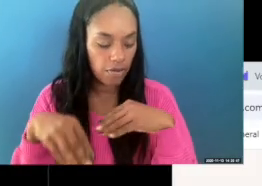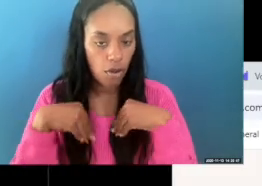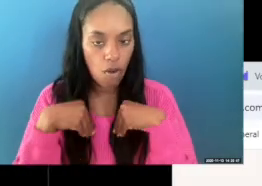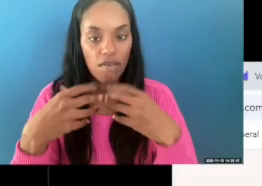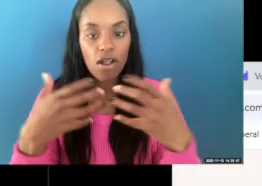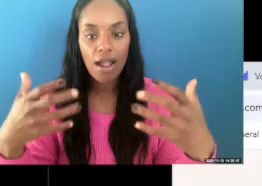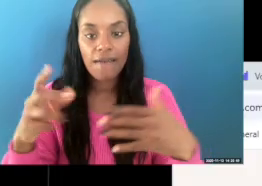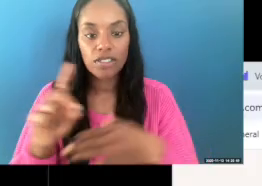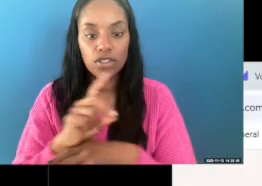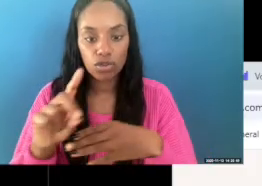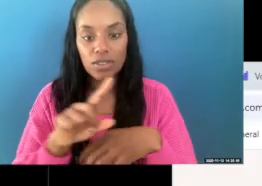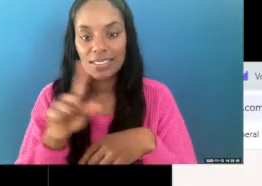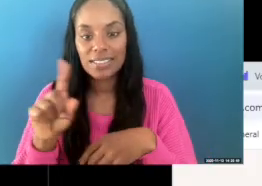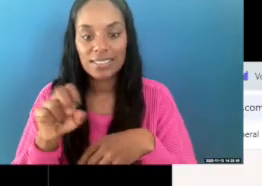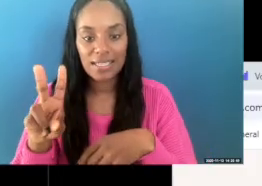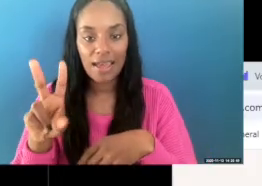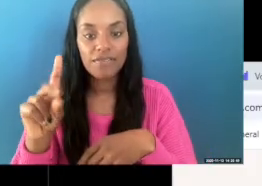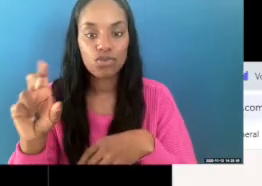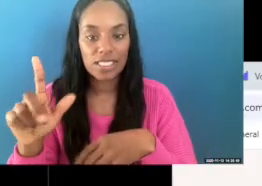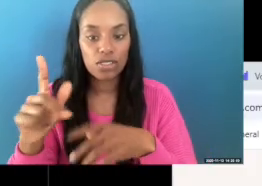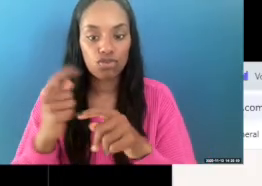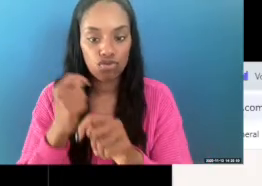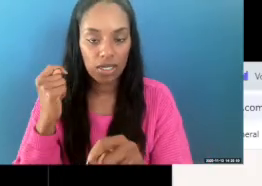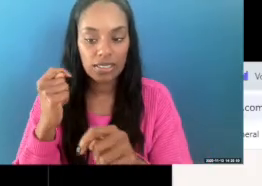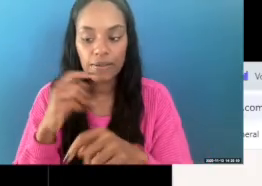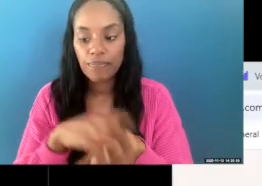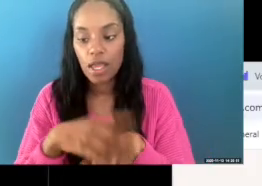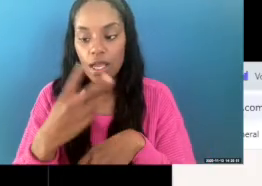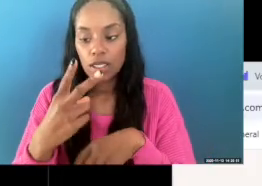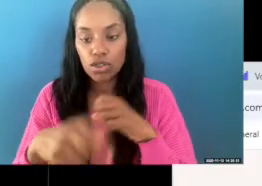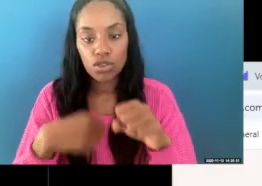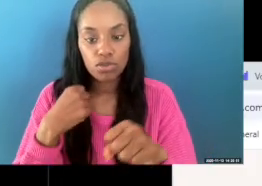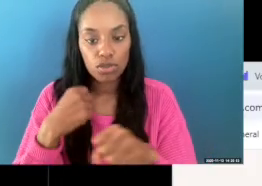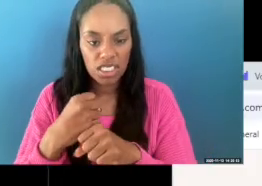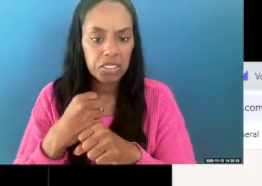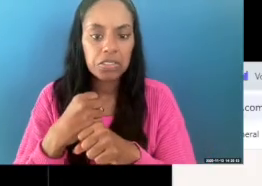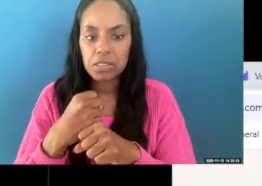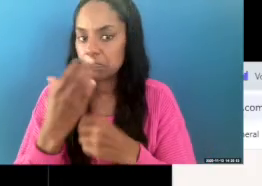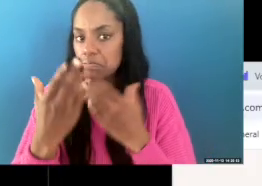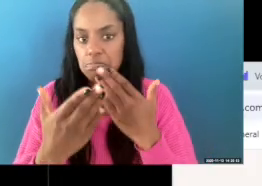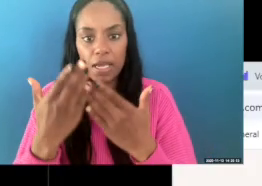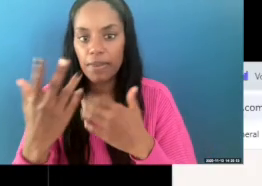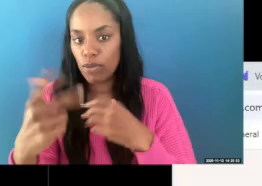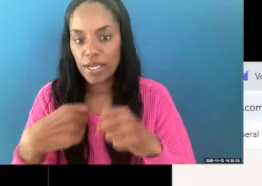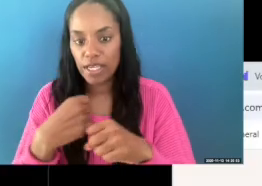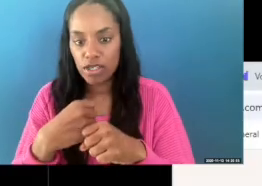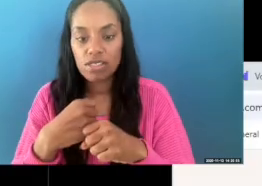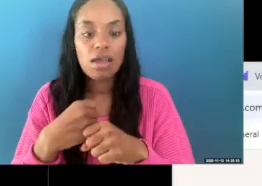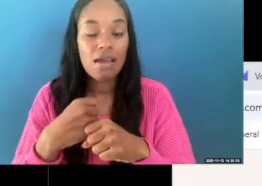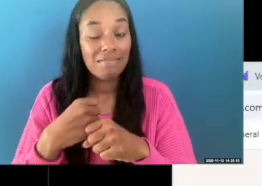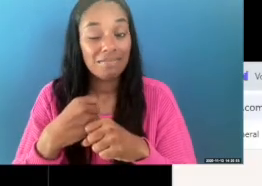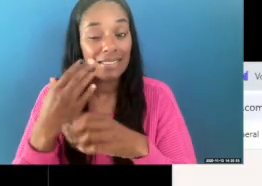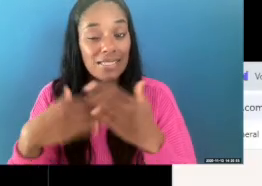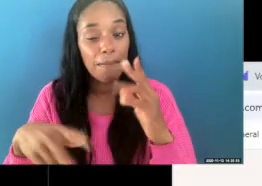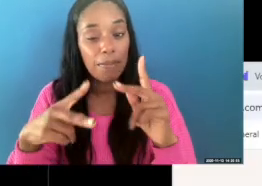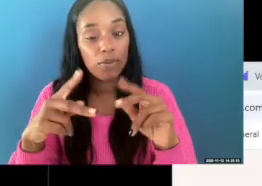best I had. So thanks, Peter. Can you hear me okay? Is that okay? Okay, excellent. So we're talking about total cost